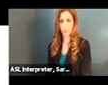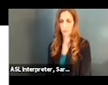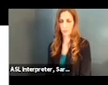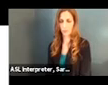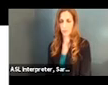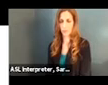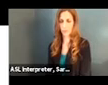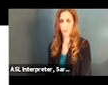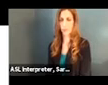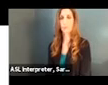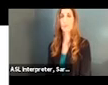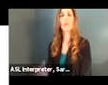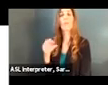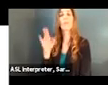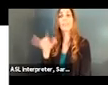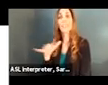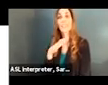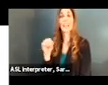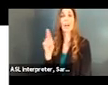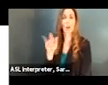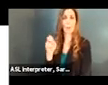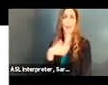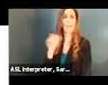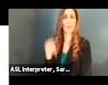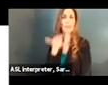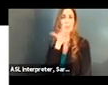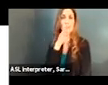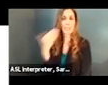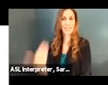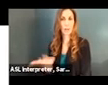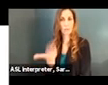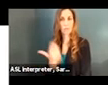Okay, both Carmen and Cindy have the ability to speak.